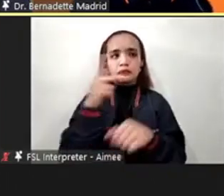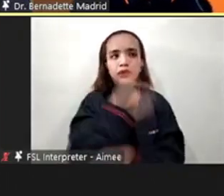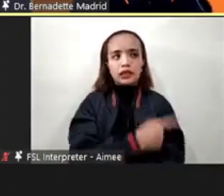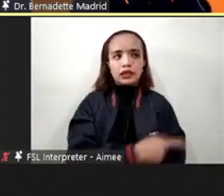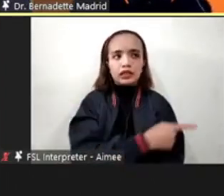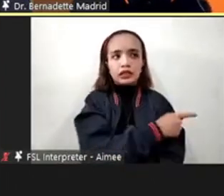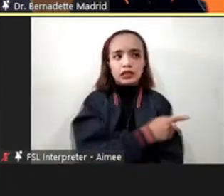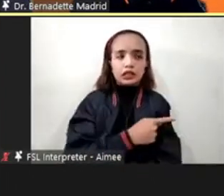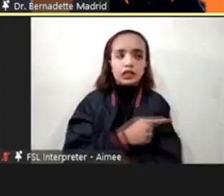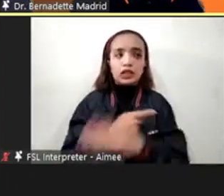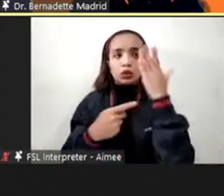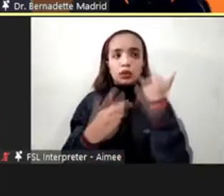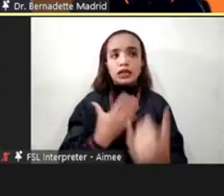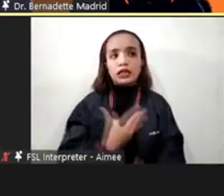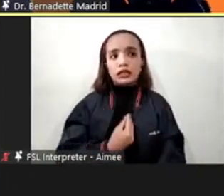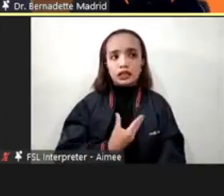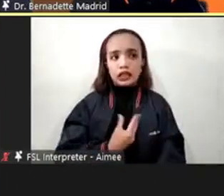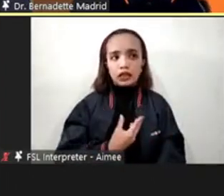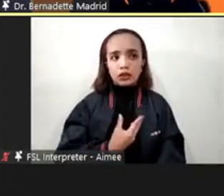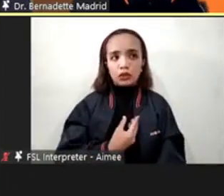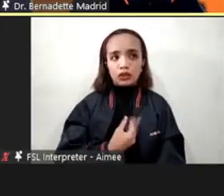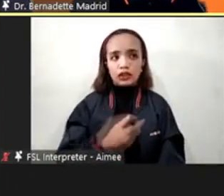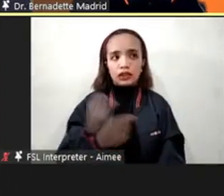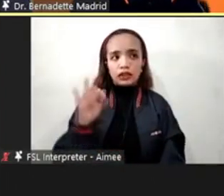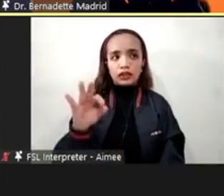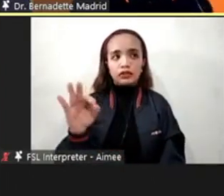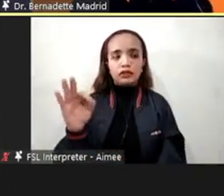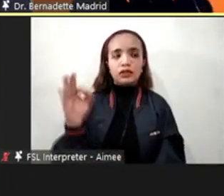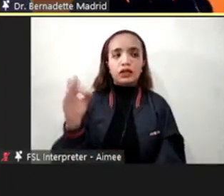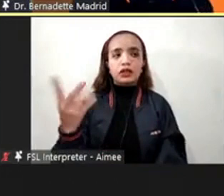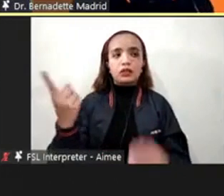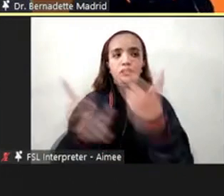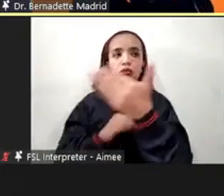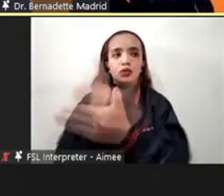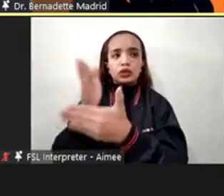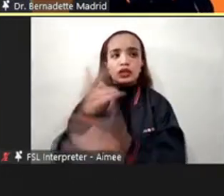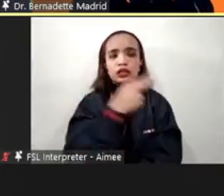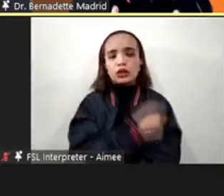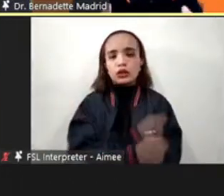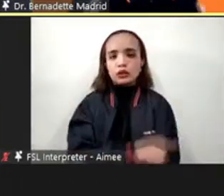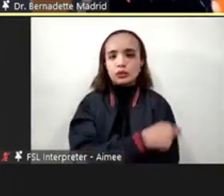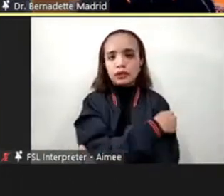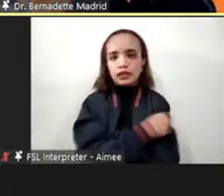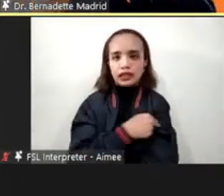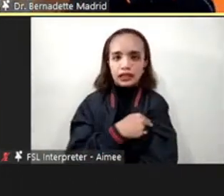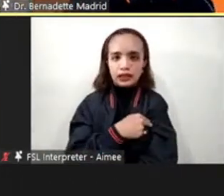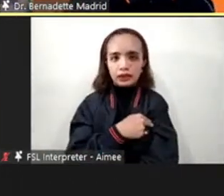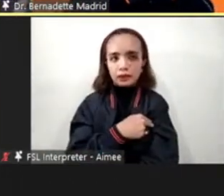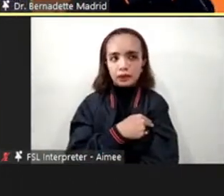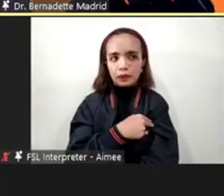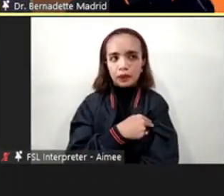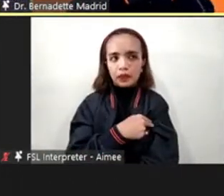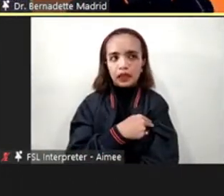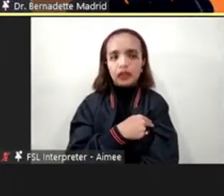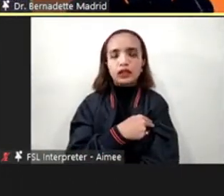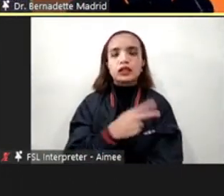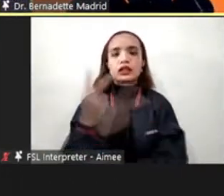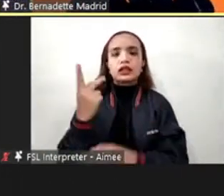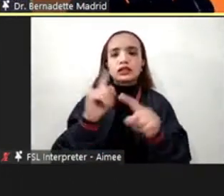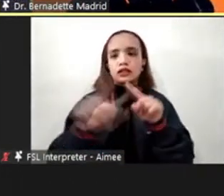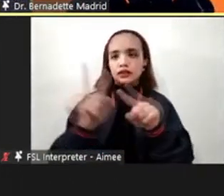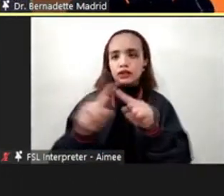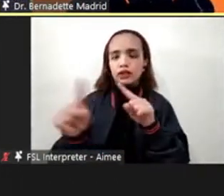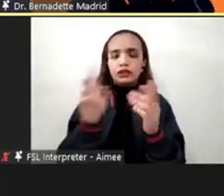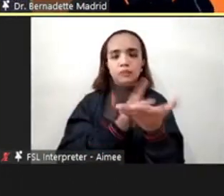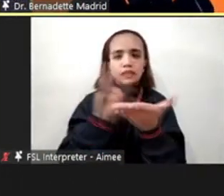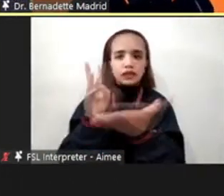also afraid to get COVID if they go to the hospital. And so when we look at the area itself,